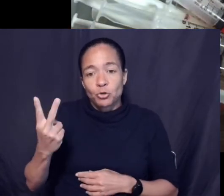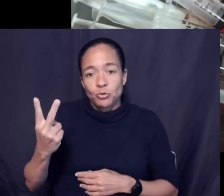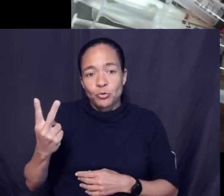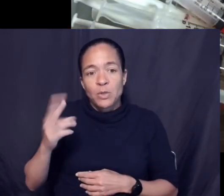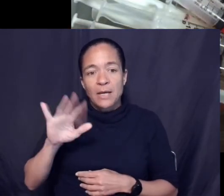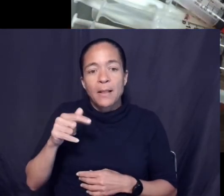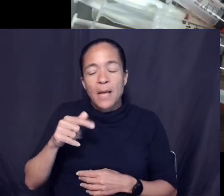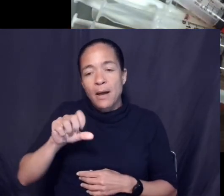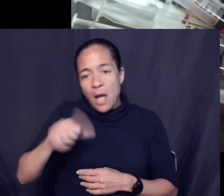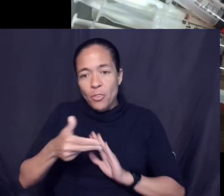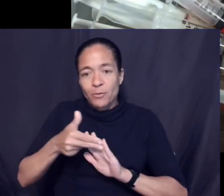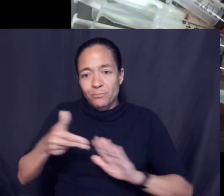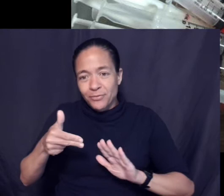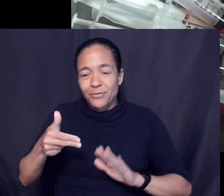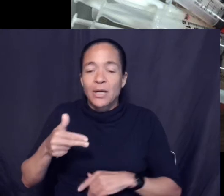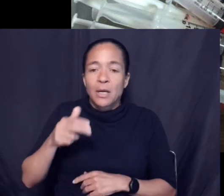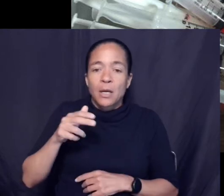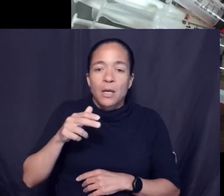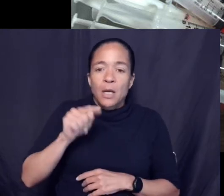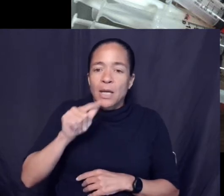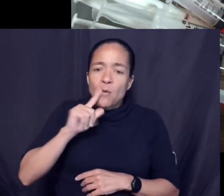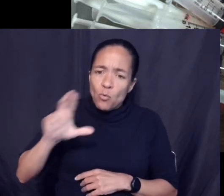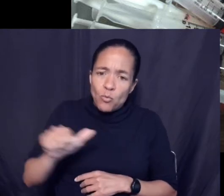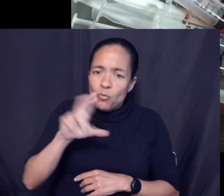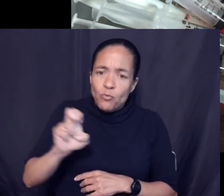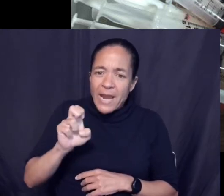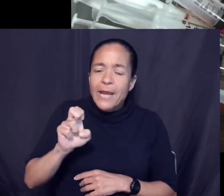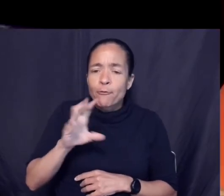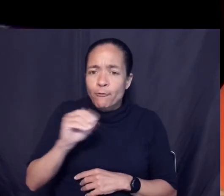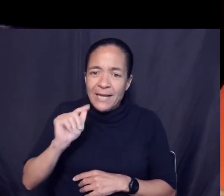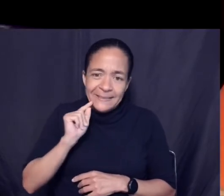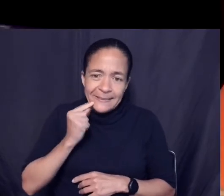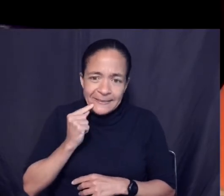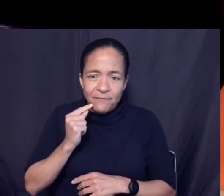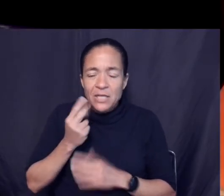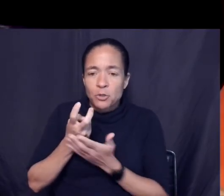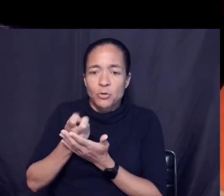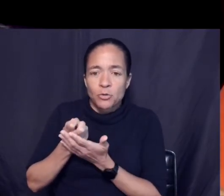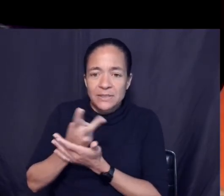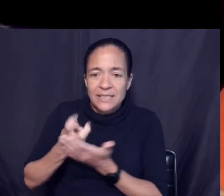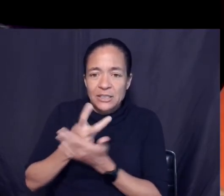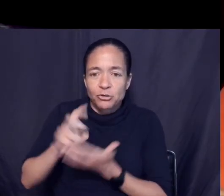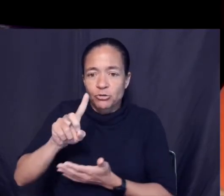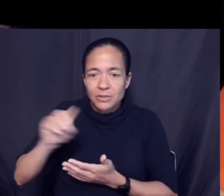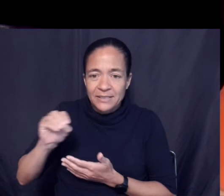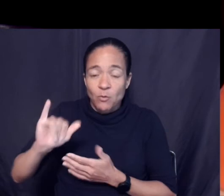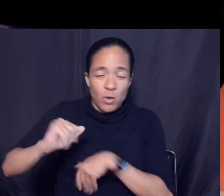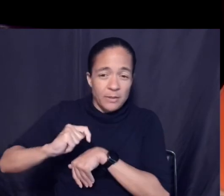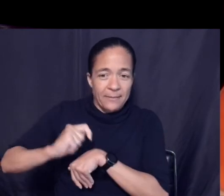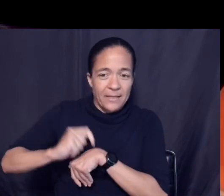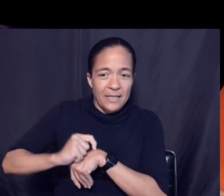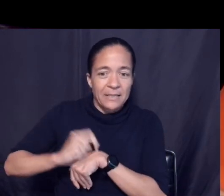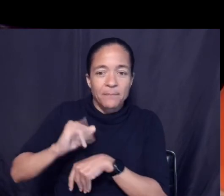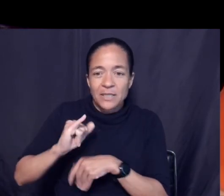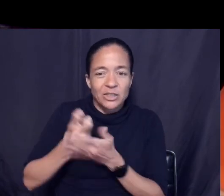received Lennox-Gastaut syndrome diagnosis, which is a very rare and also very severe seizure disorder. So